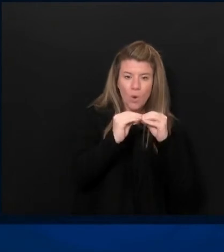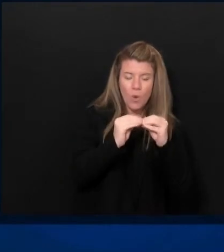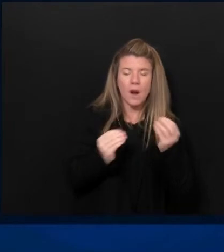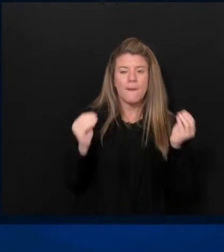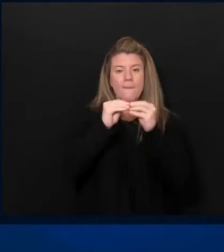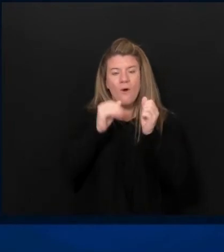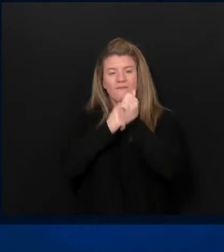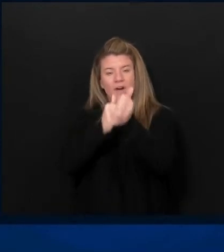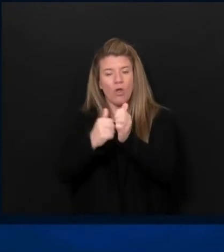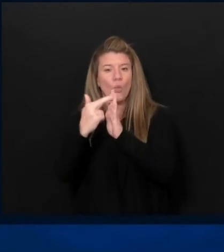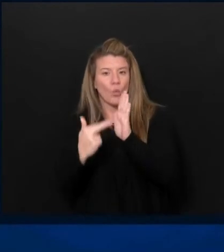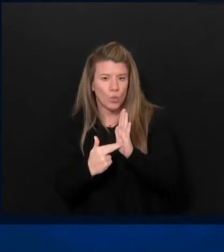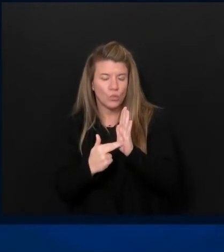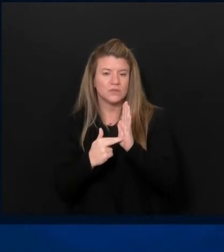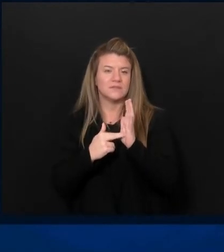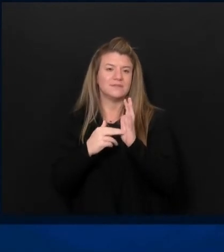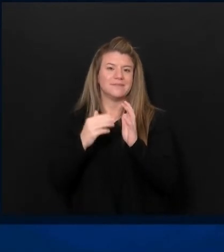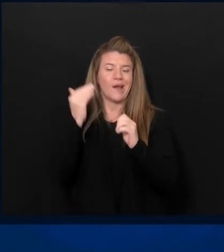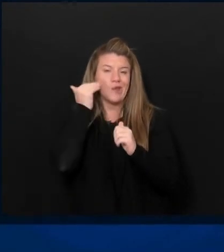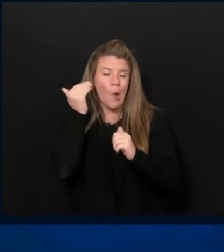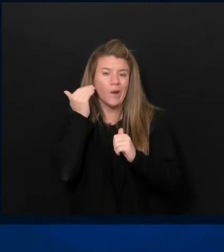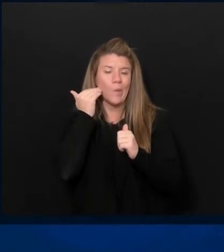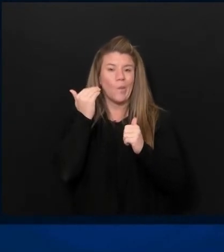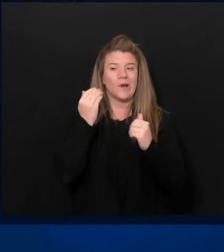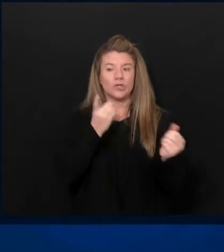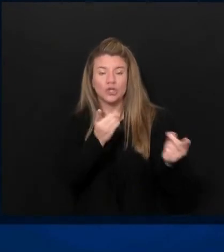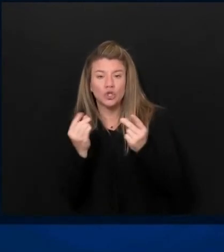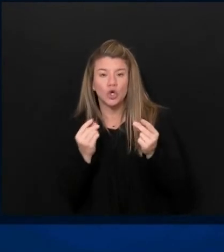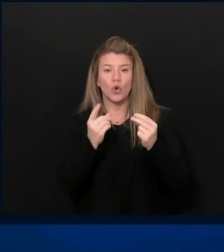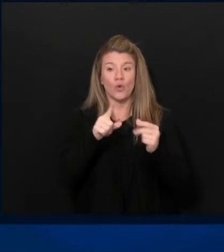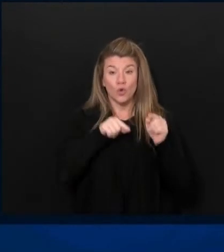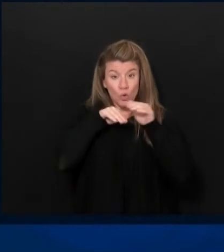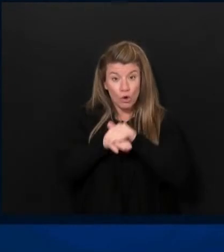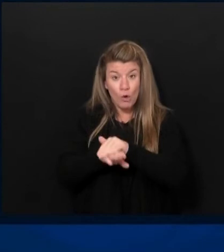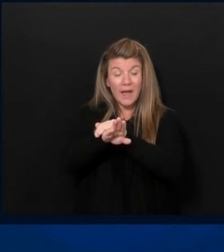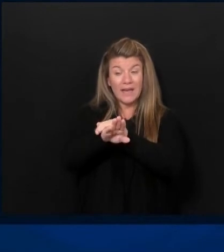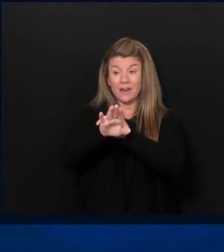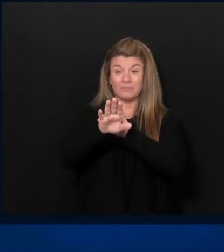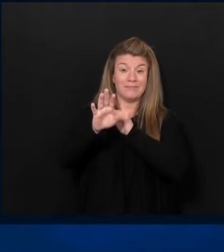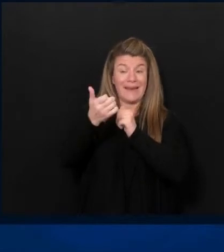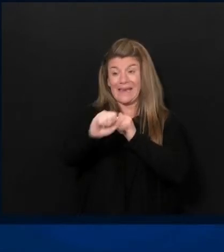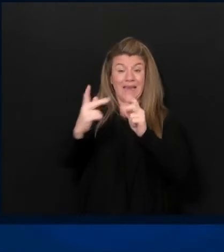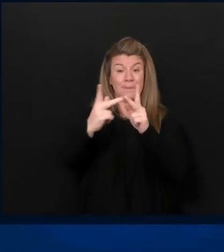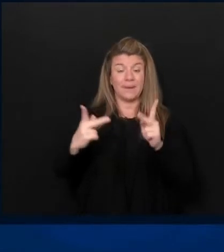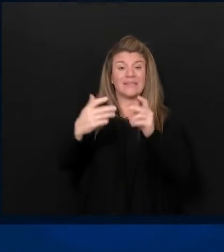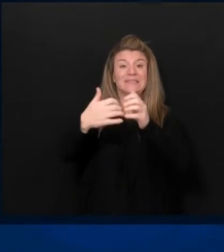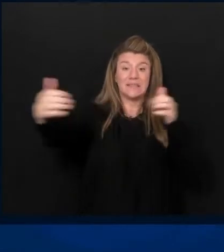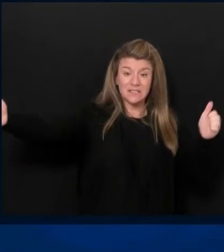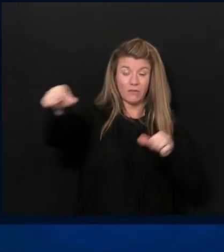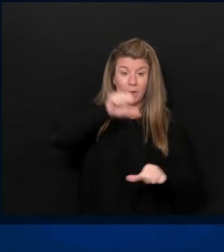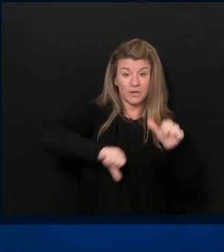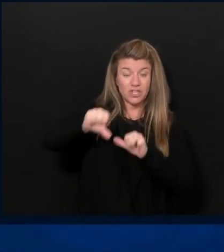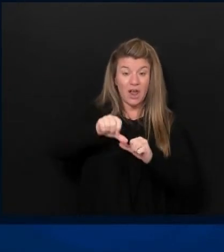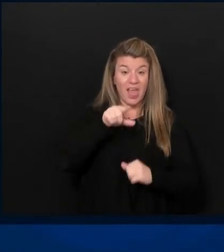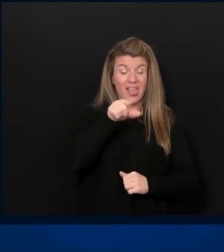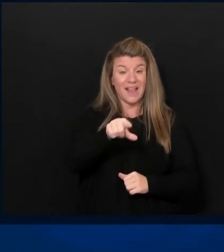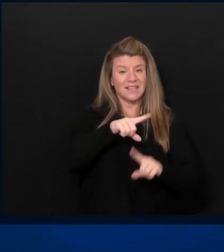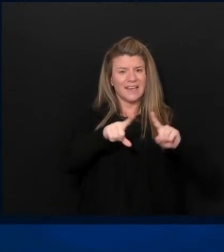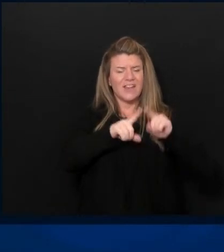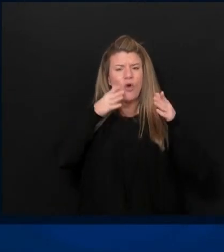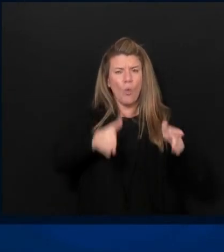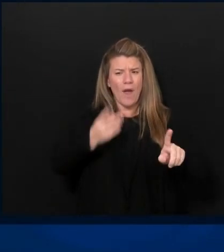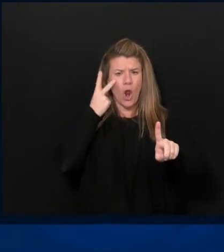diligent in their distancing of others. So this is a way to look at the map and